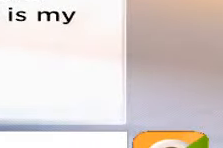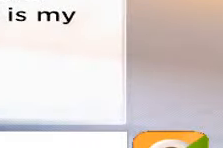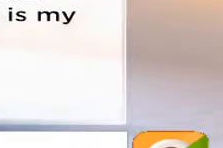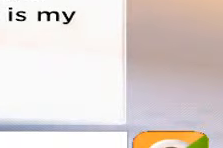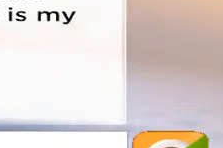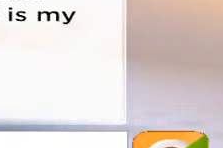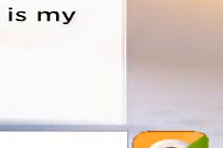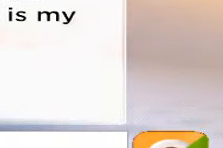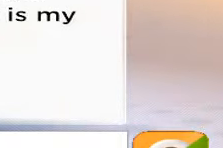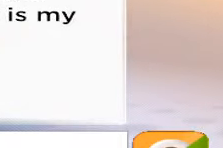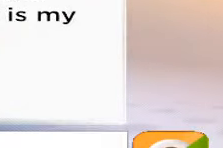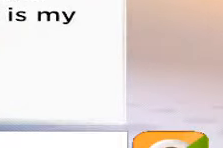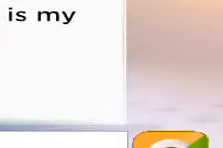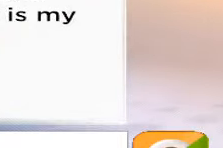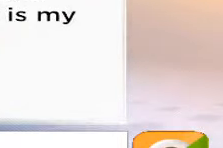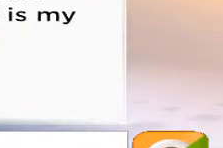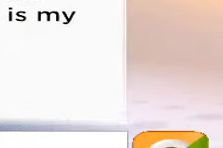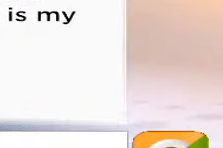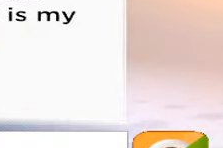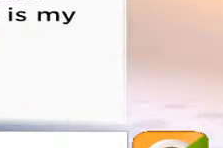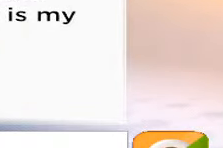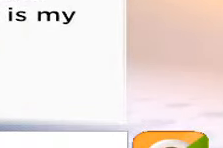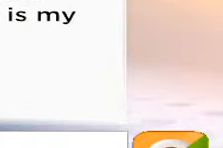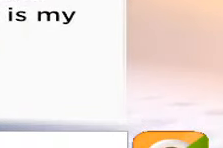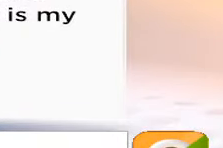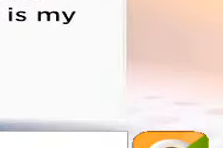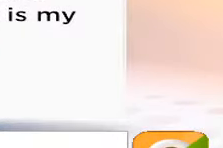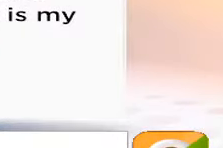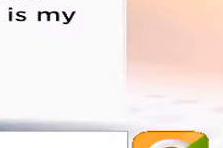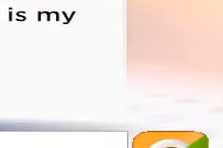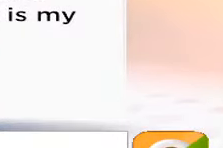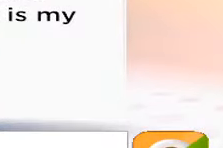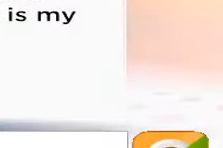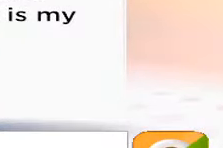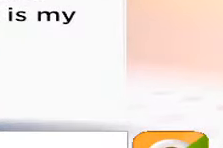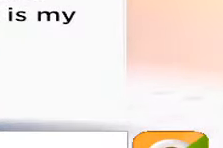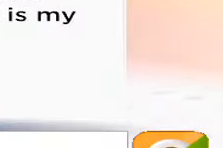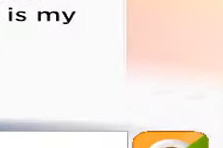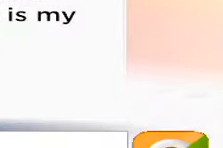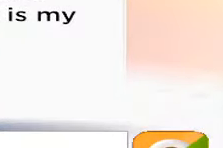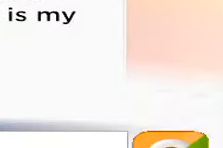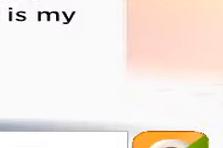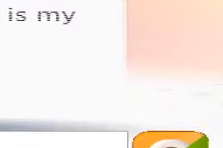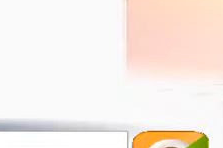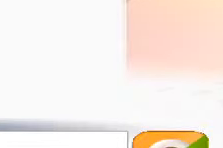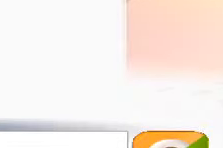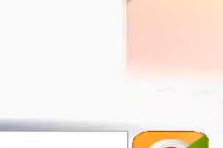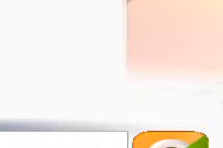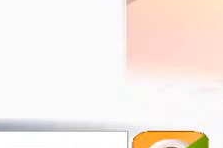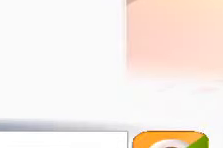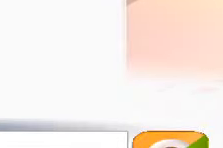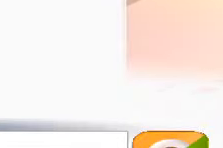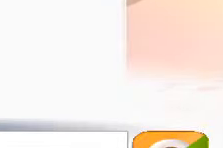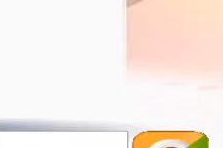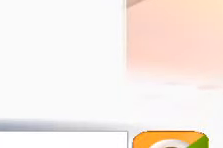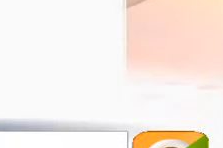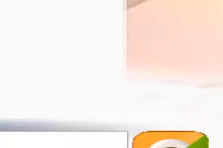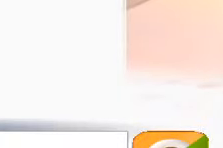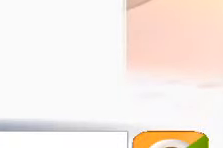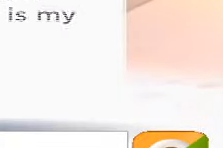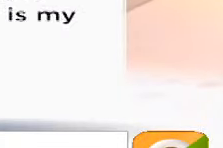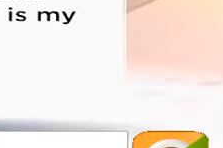the program. Andrew Sule, you say, politicians never learn from history, they create history. That is your